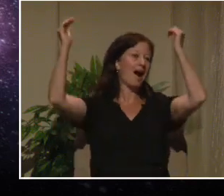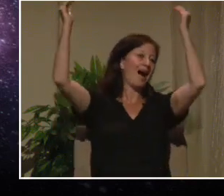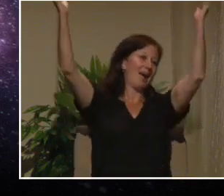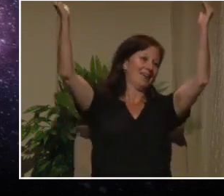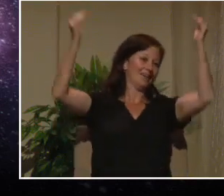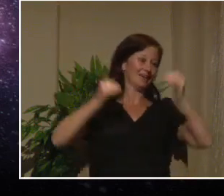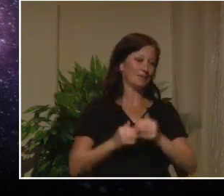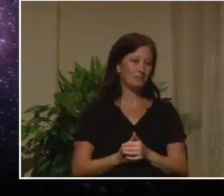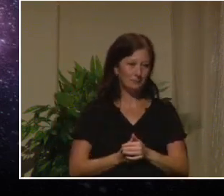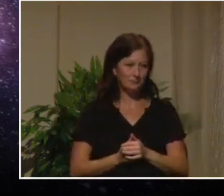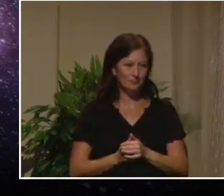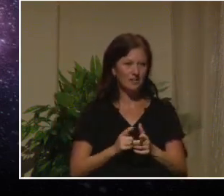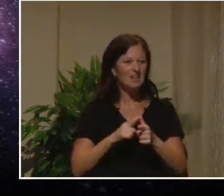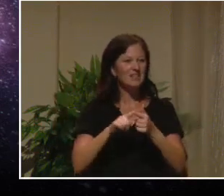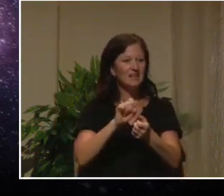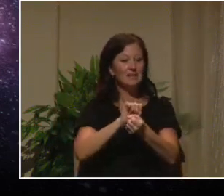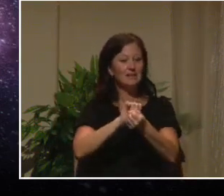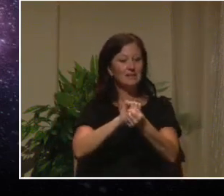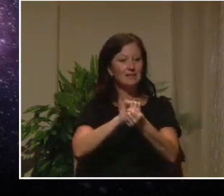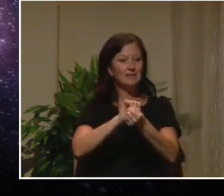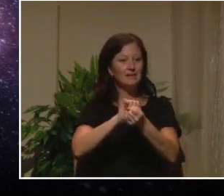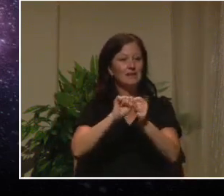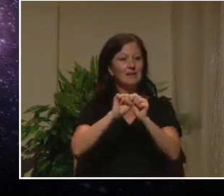God became the high God,